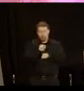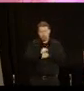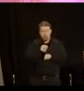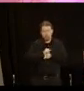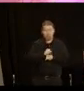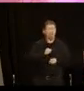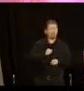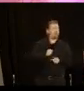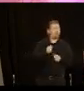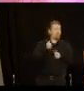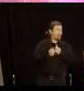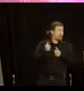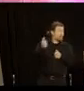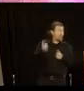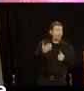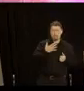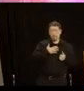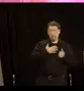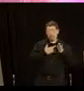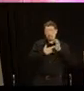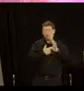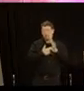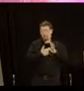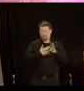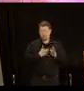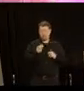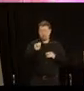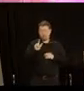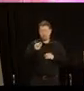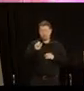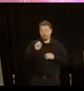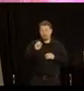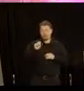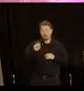gentlemen, my representative, Allison Tant.